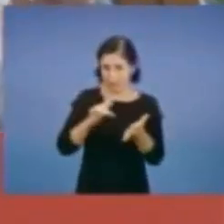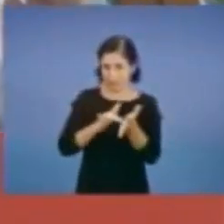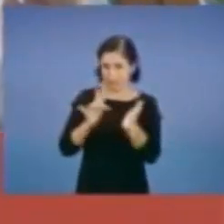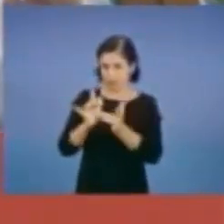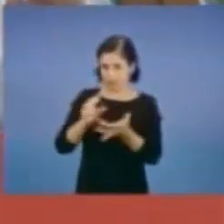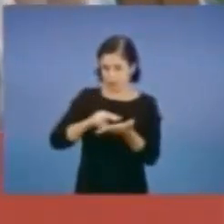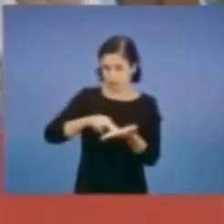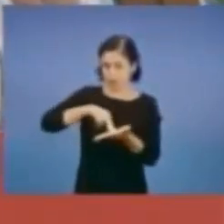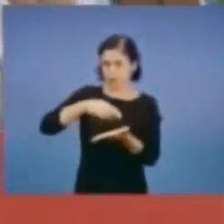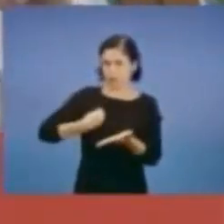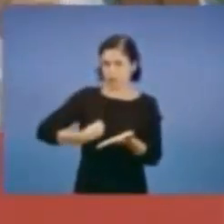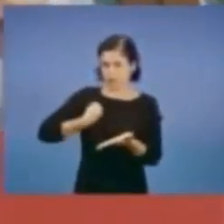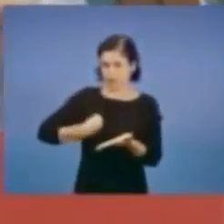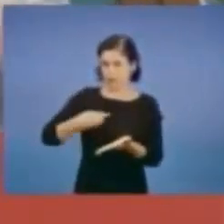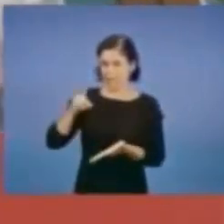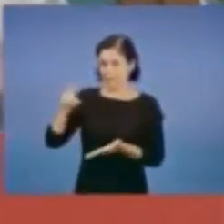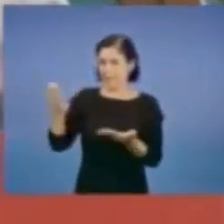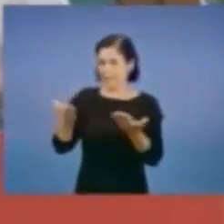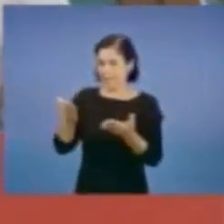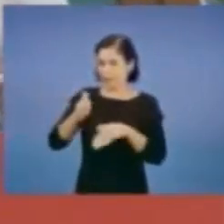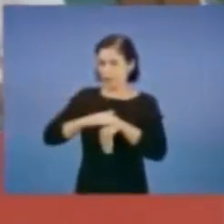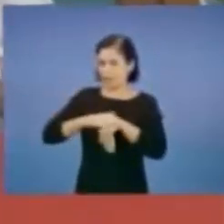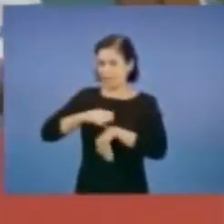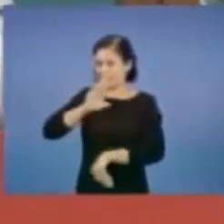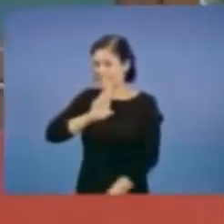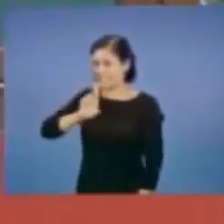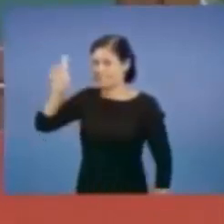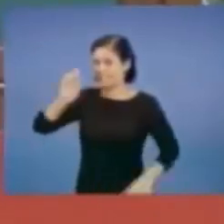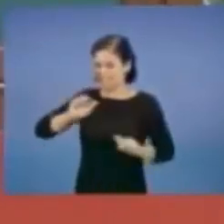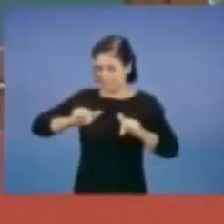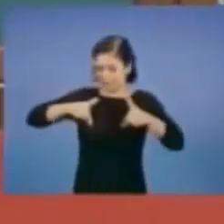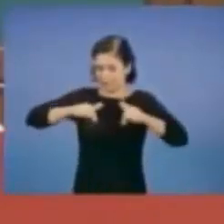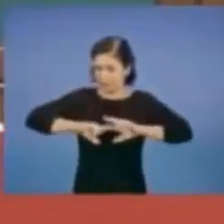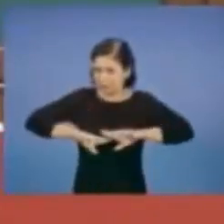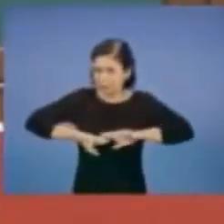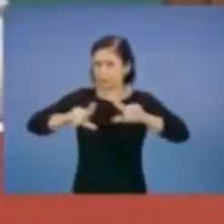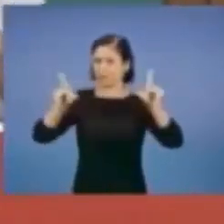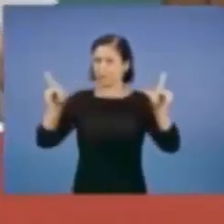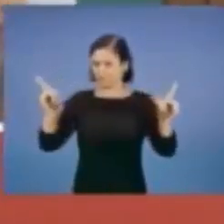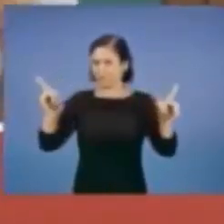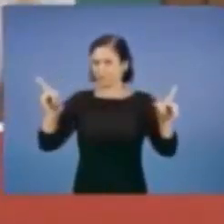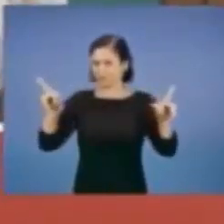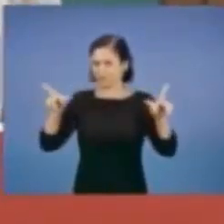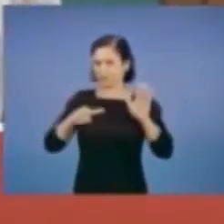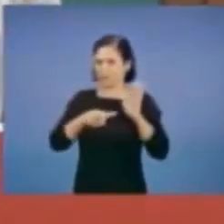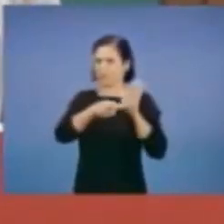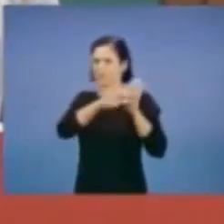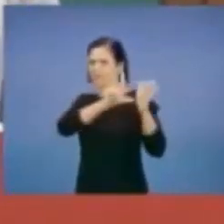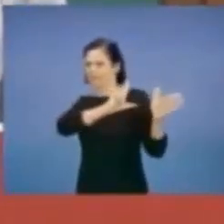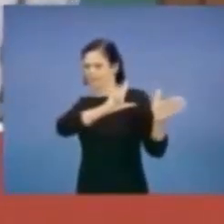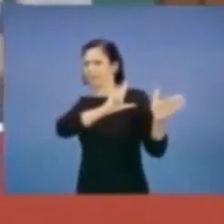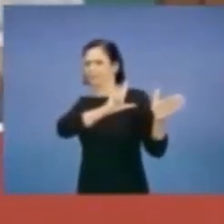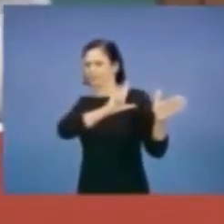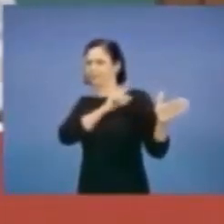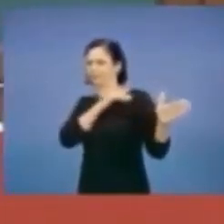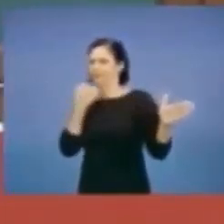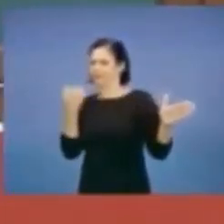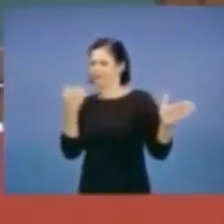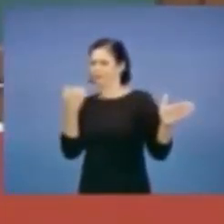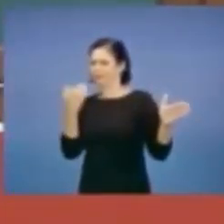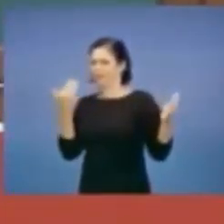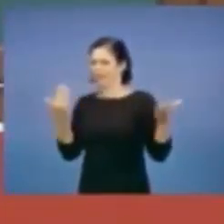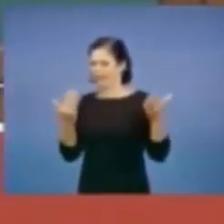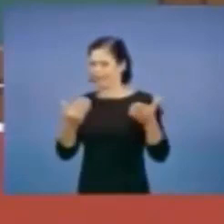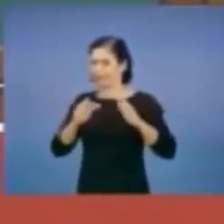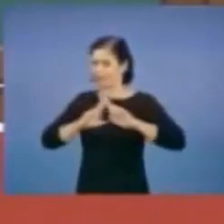No, was a Lord that was going to manifest in a different way to